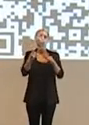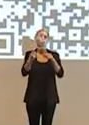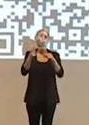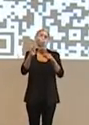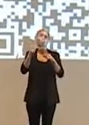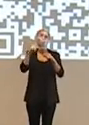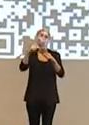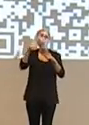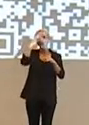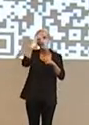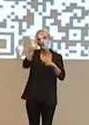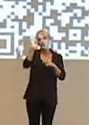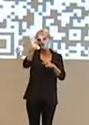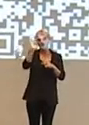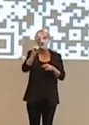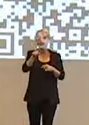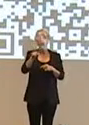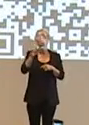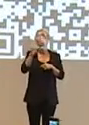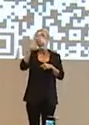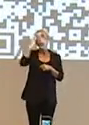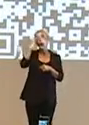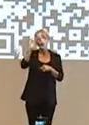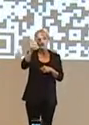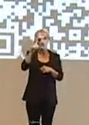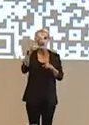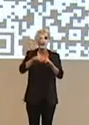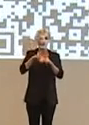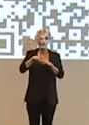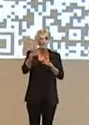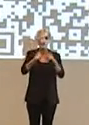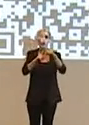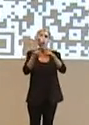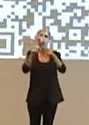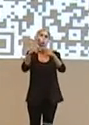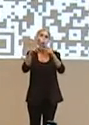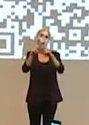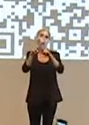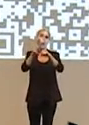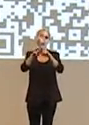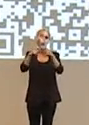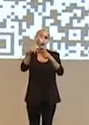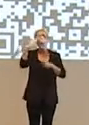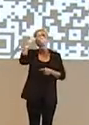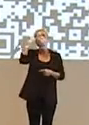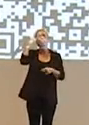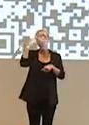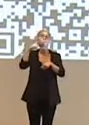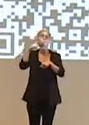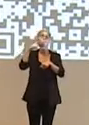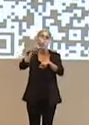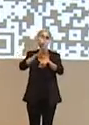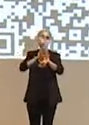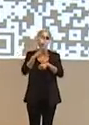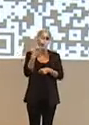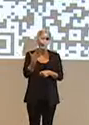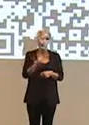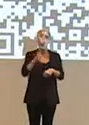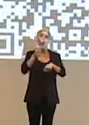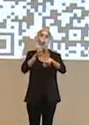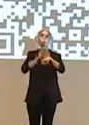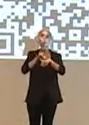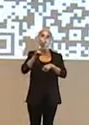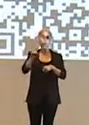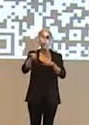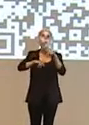co-existence here we will have the bhakti-shahir university founding directory uh professor trucker college he